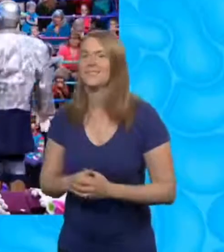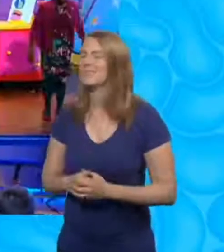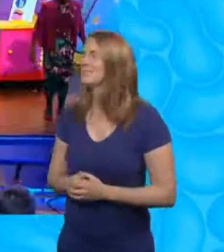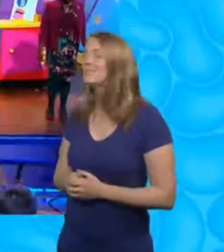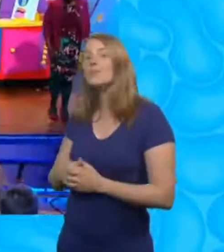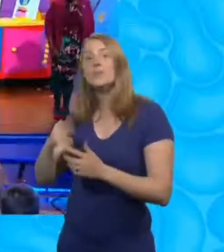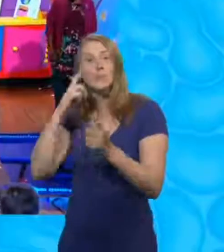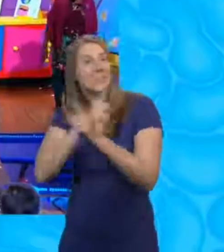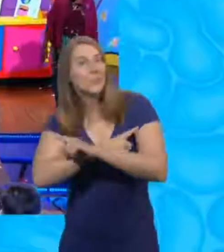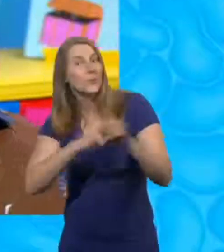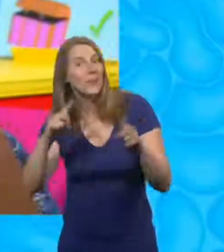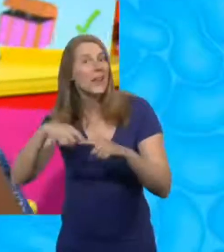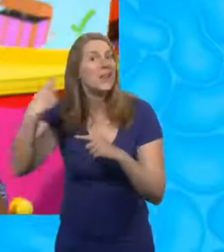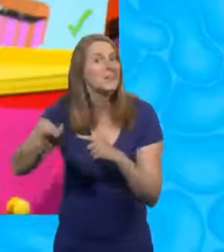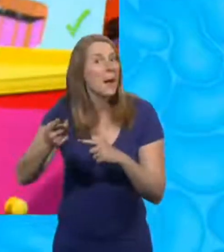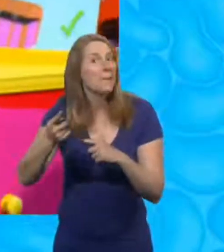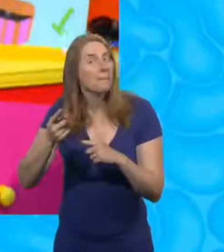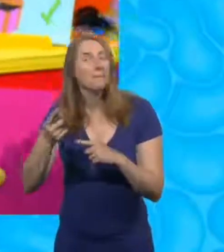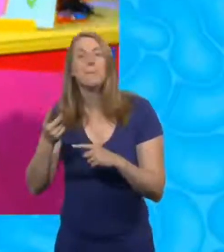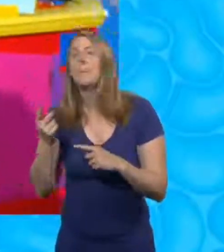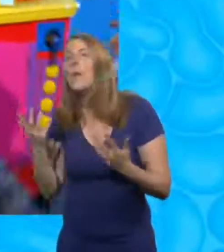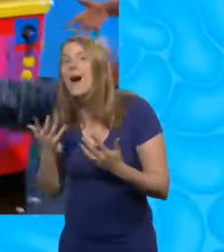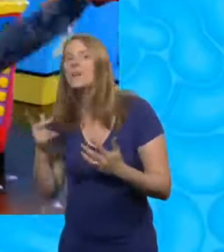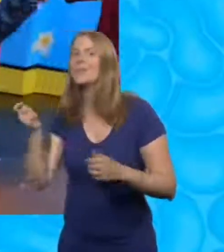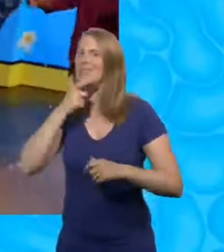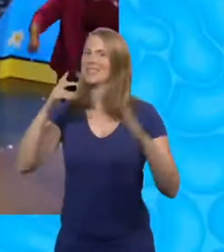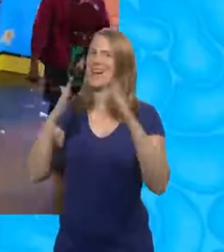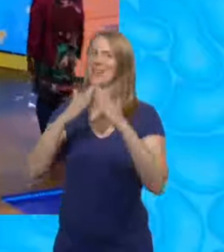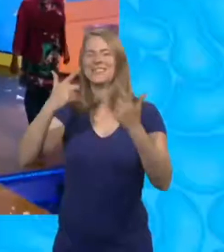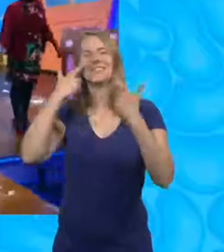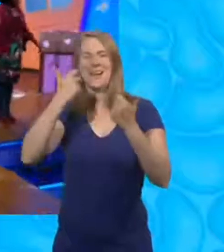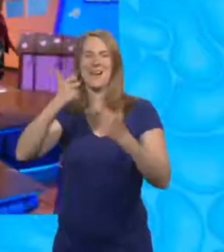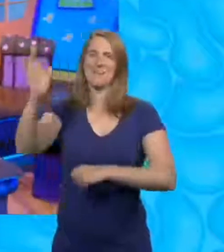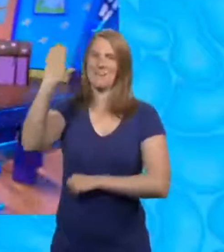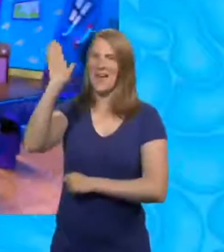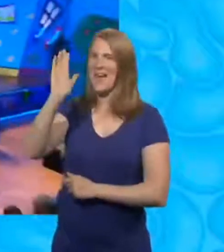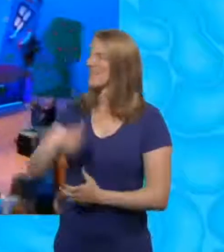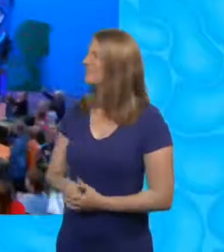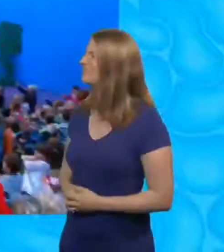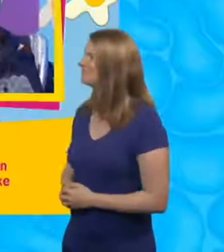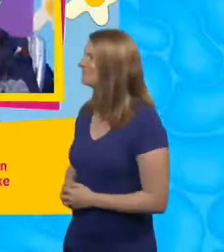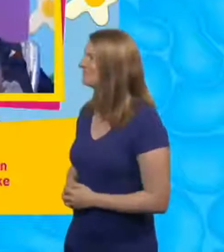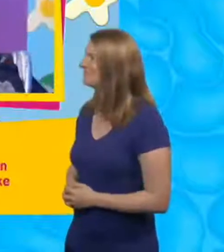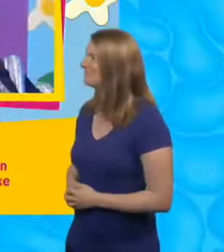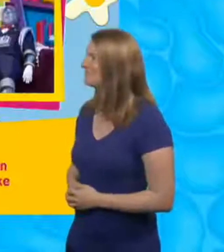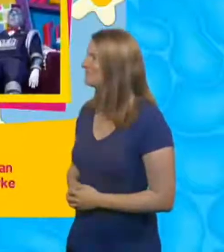Yay! And we'll see you next time in... Just in Time! Take care, bye-bye!